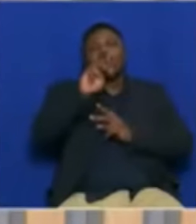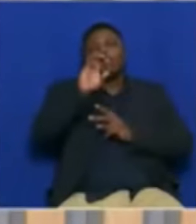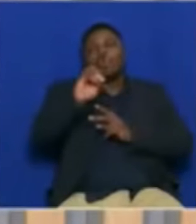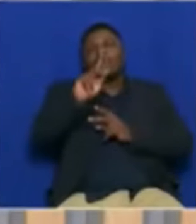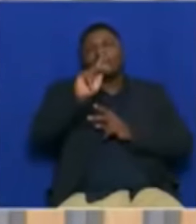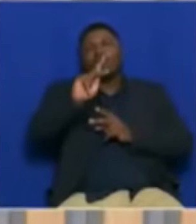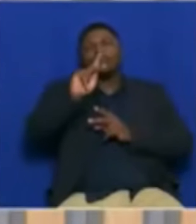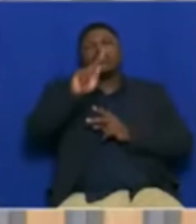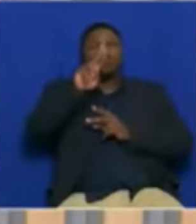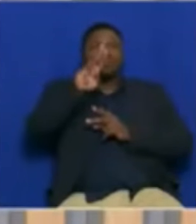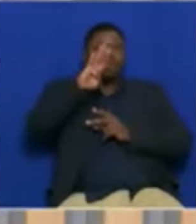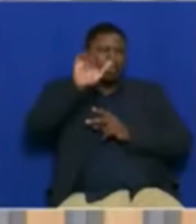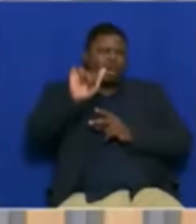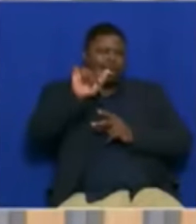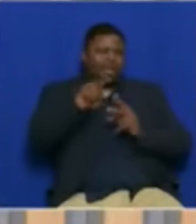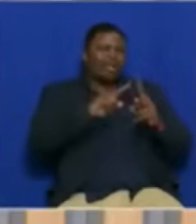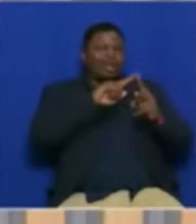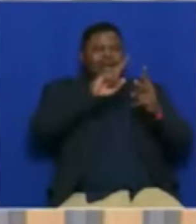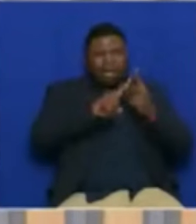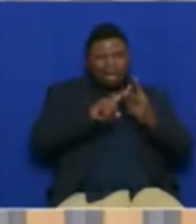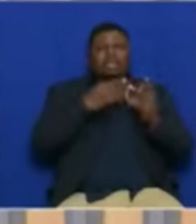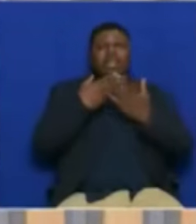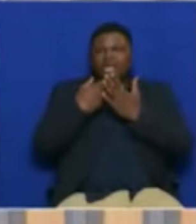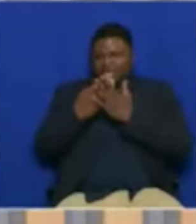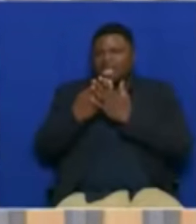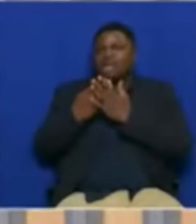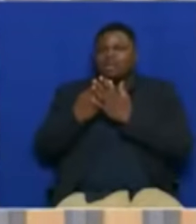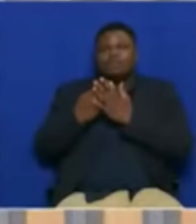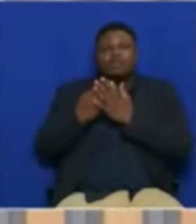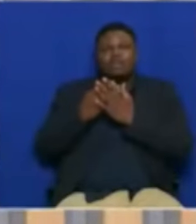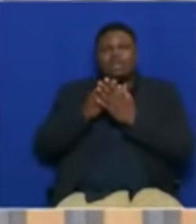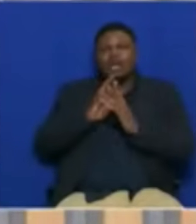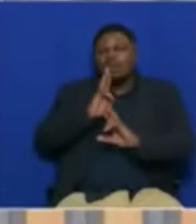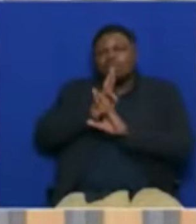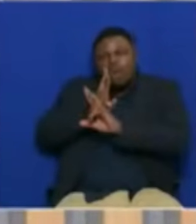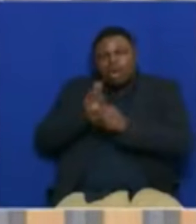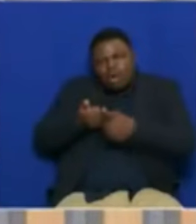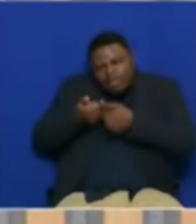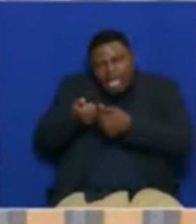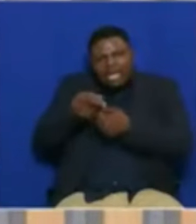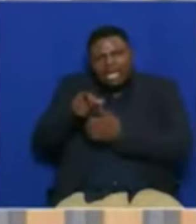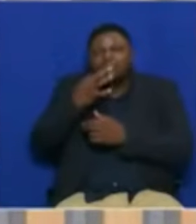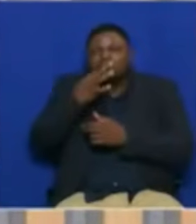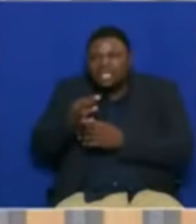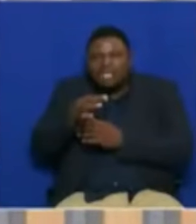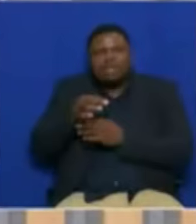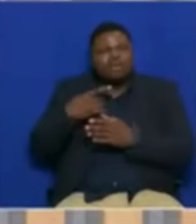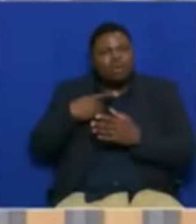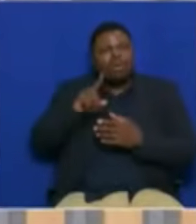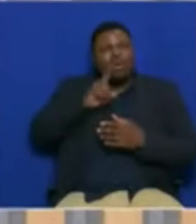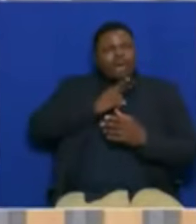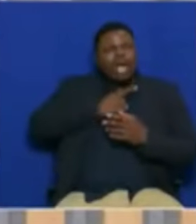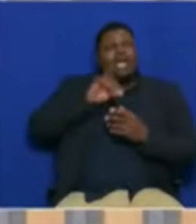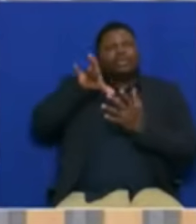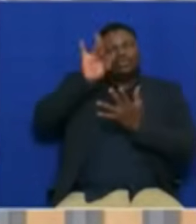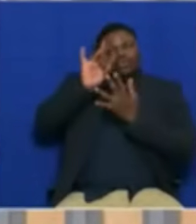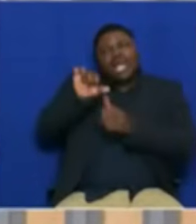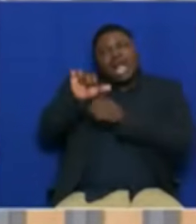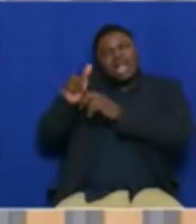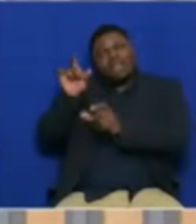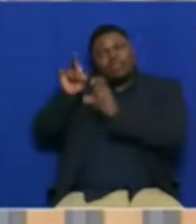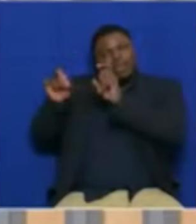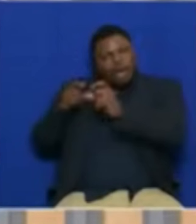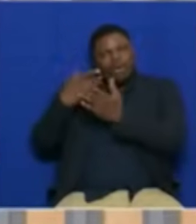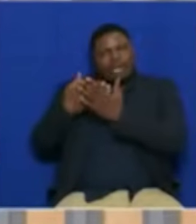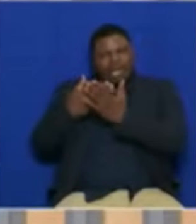not that person? Why does IDEC involve itself in those things? IDEC does not constitute panels that interview